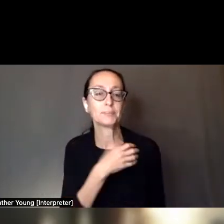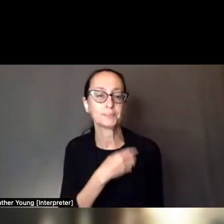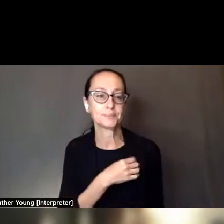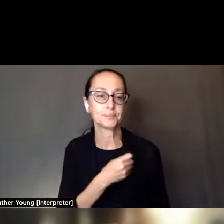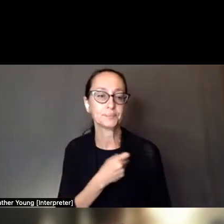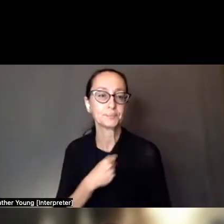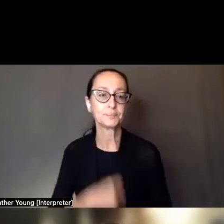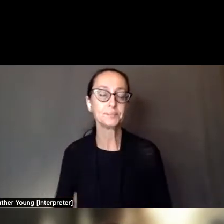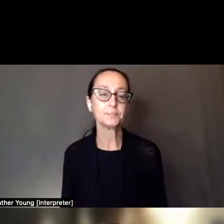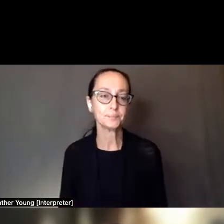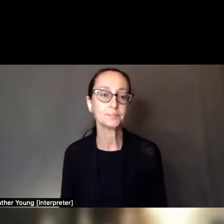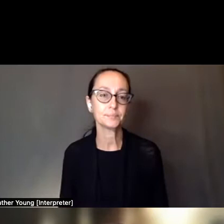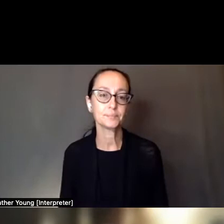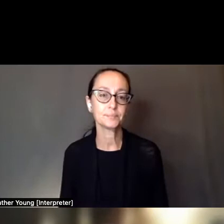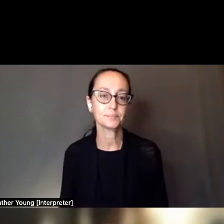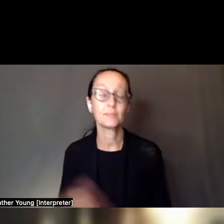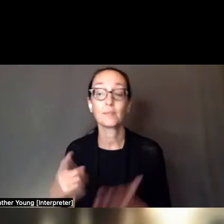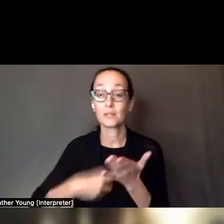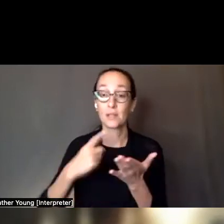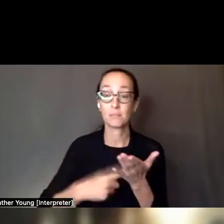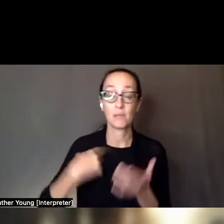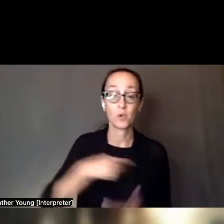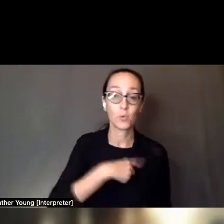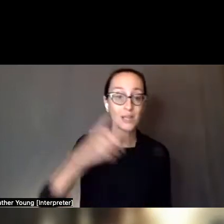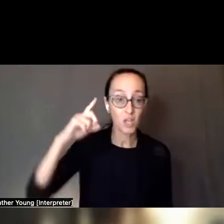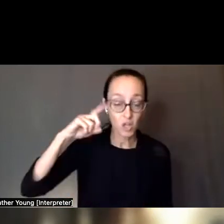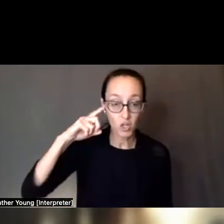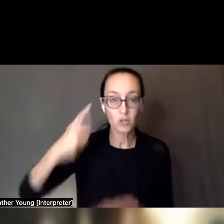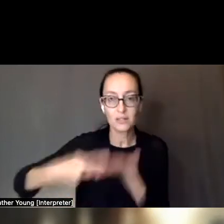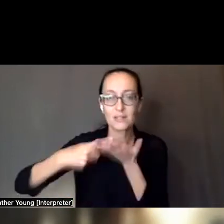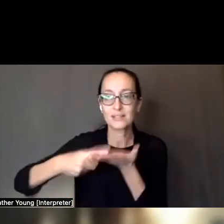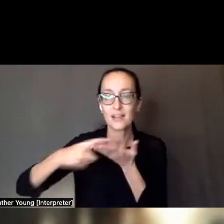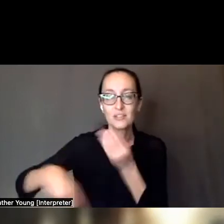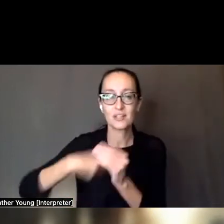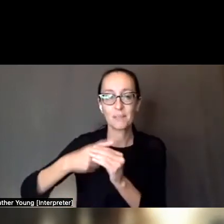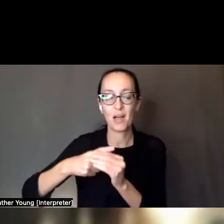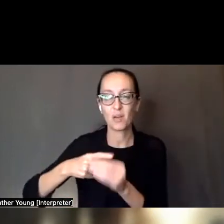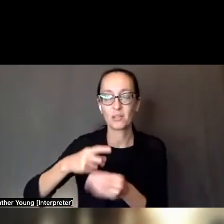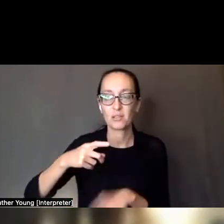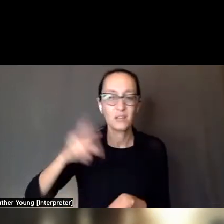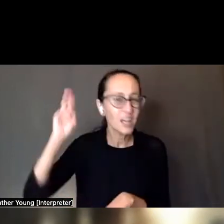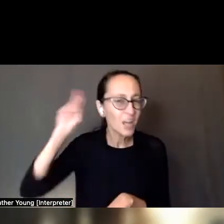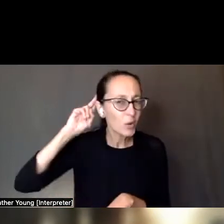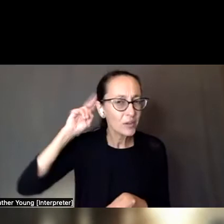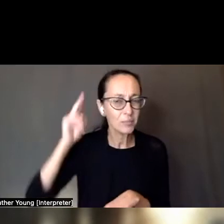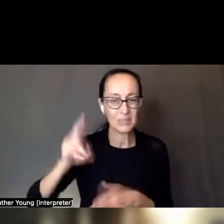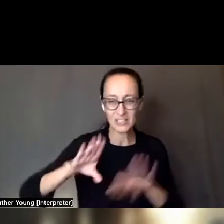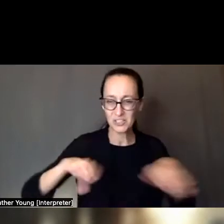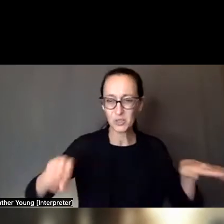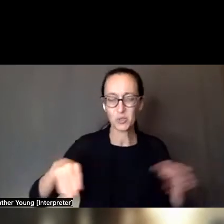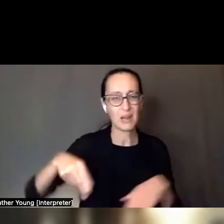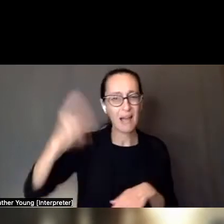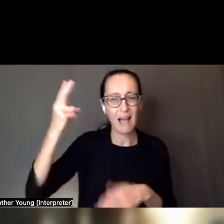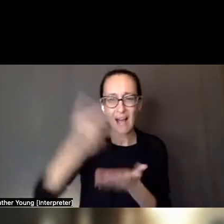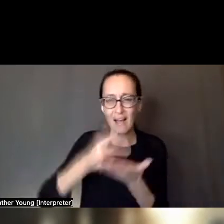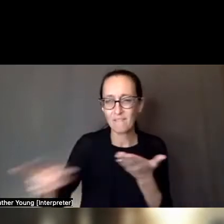heard discussion about a high failure rate of cochlear implants in children, and that is not